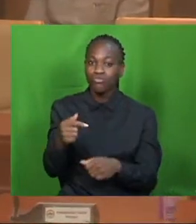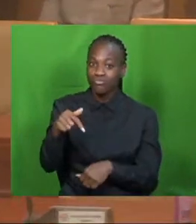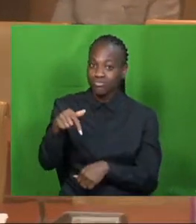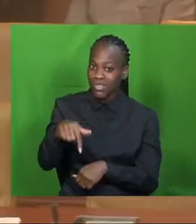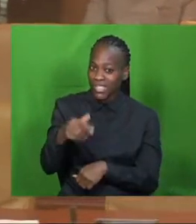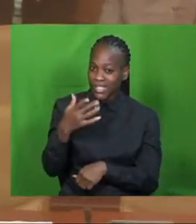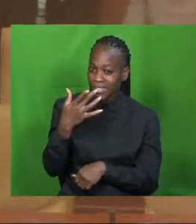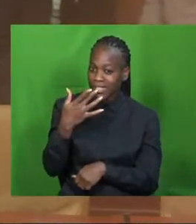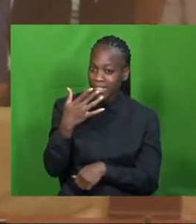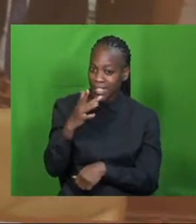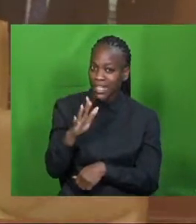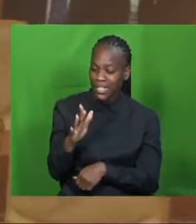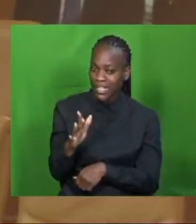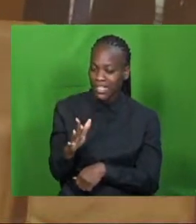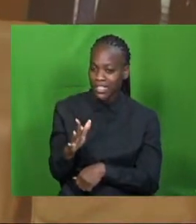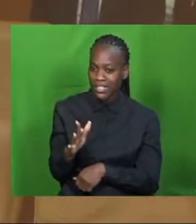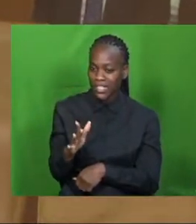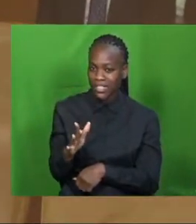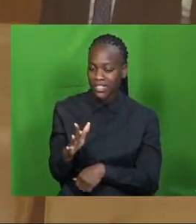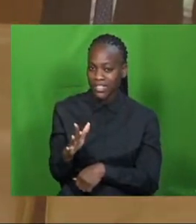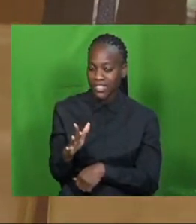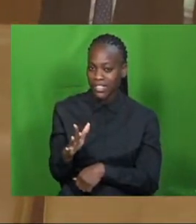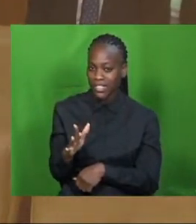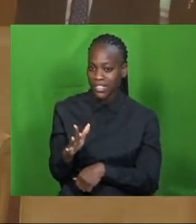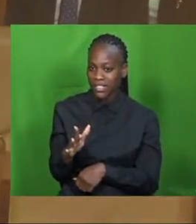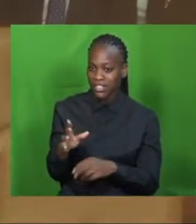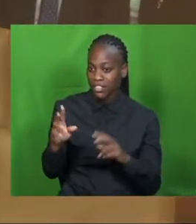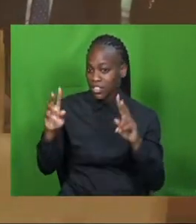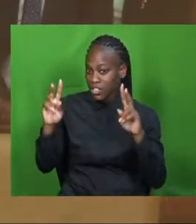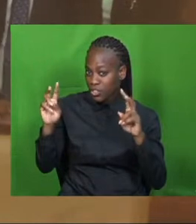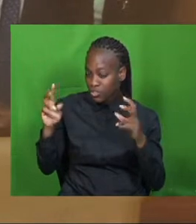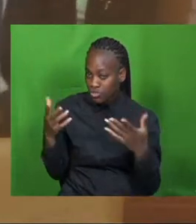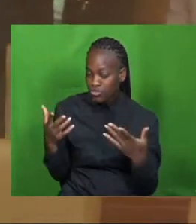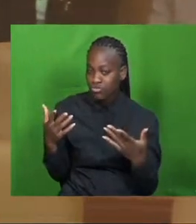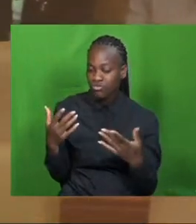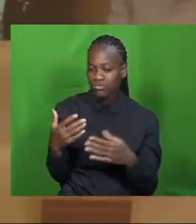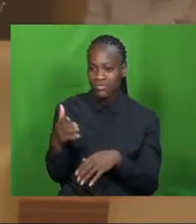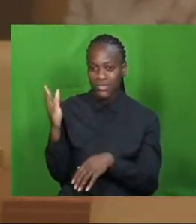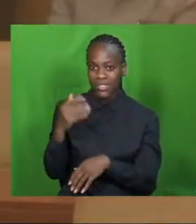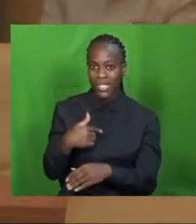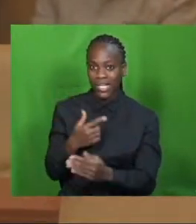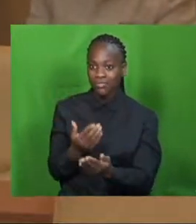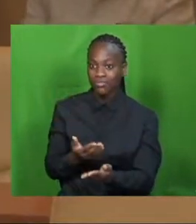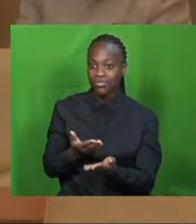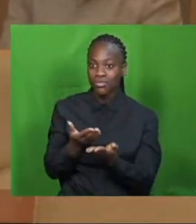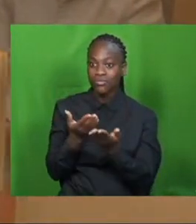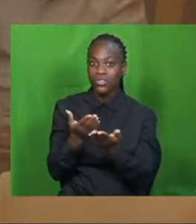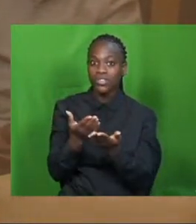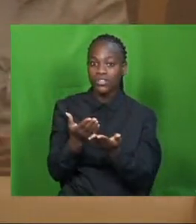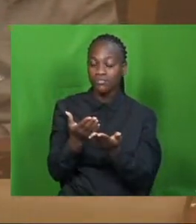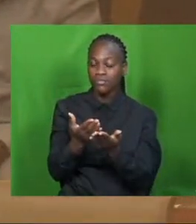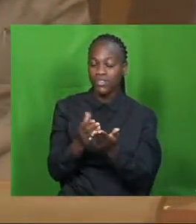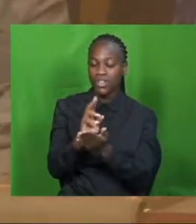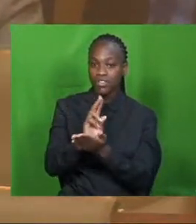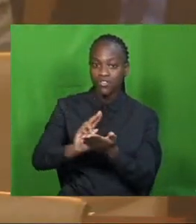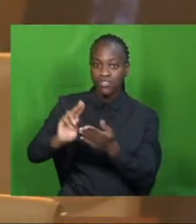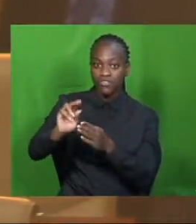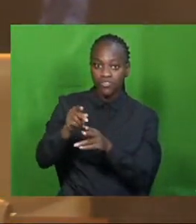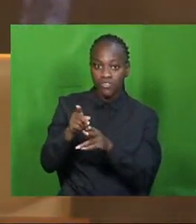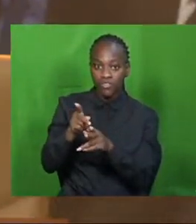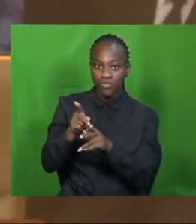country. And so, with your kind permission, I want to introduce the members of